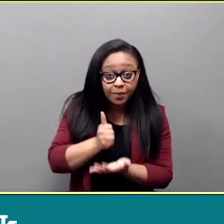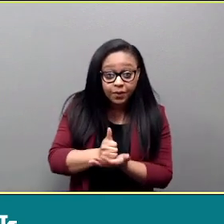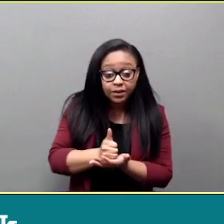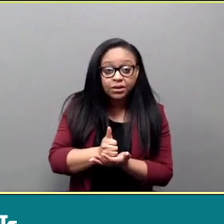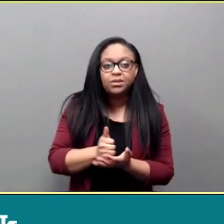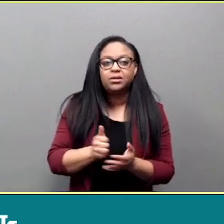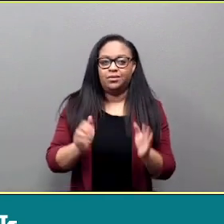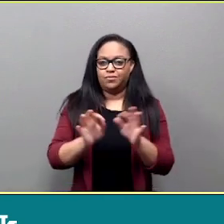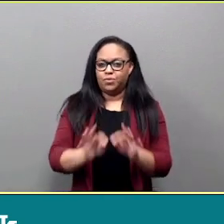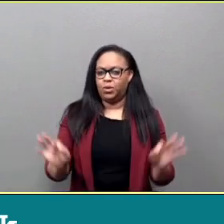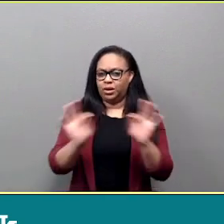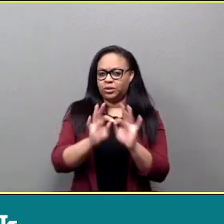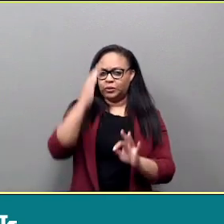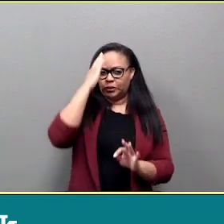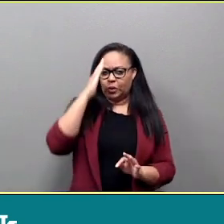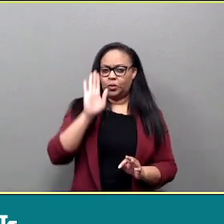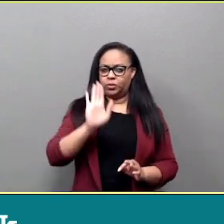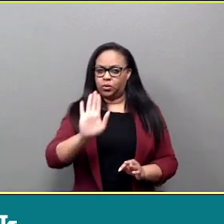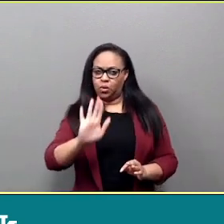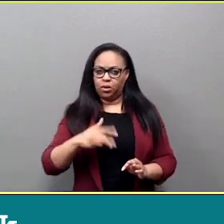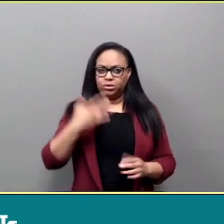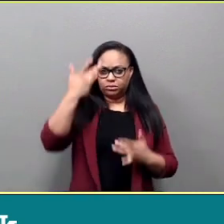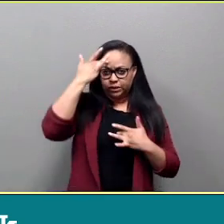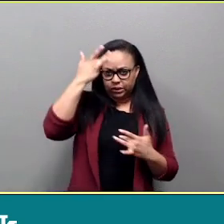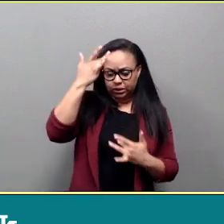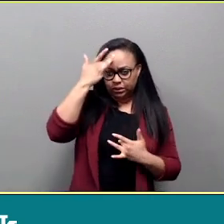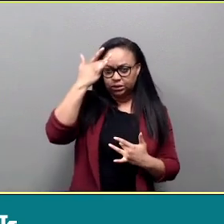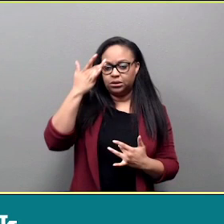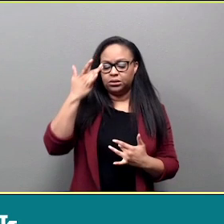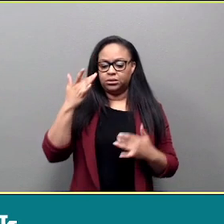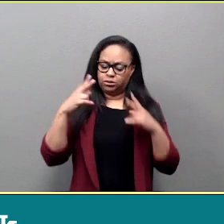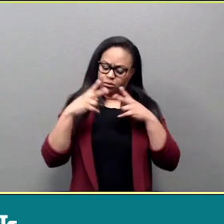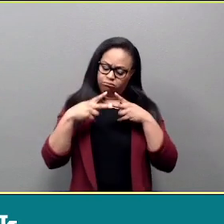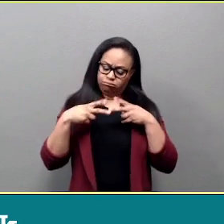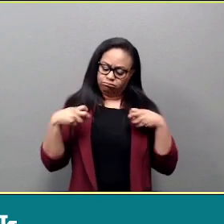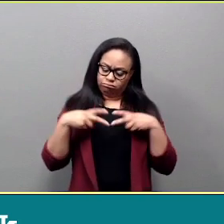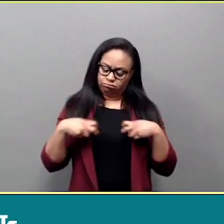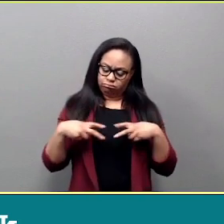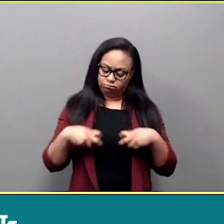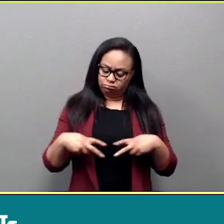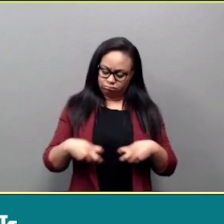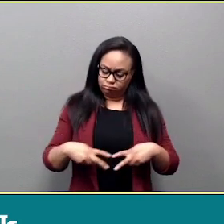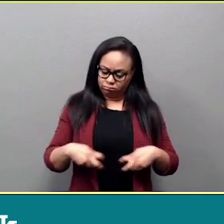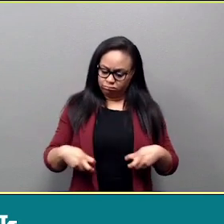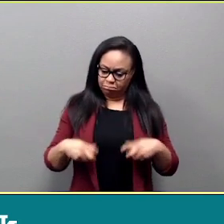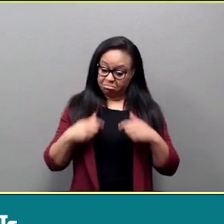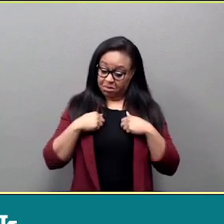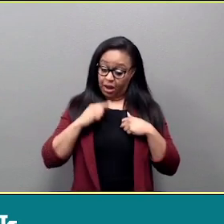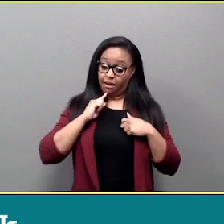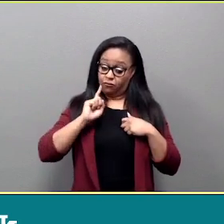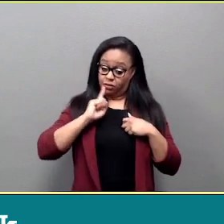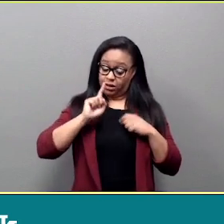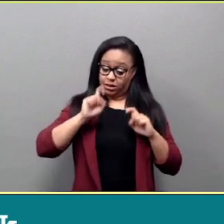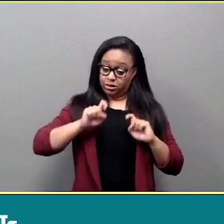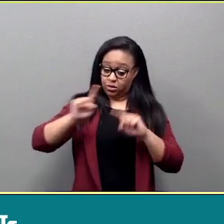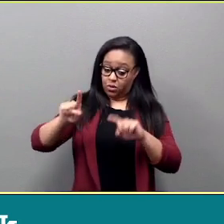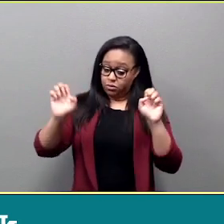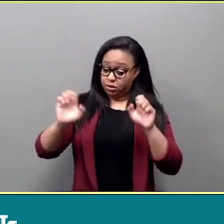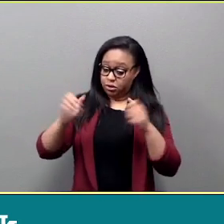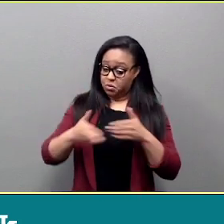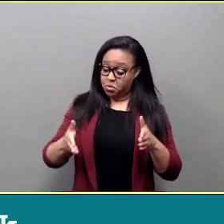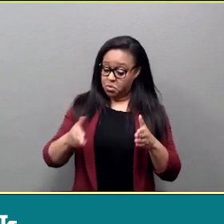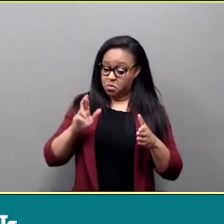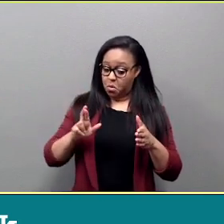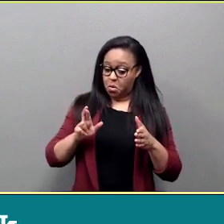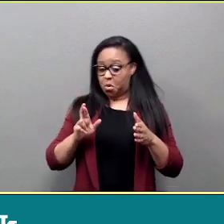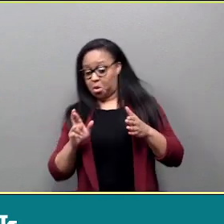care provider, or can your symptoms be treated at home? We want you to come to the emergency room if you need emergency care, but please be aware